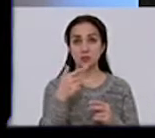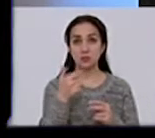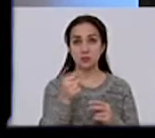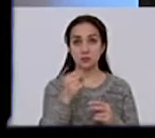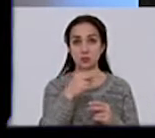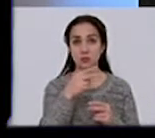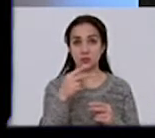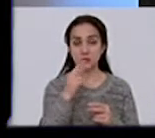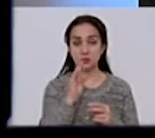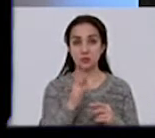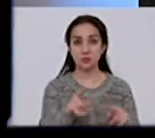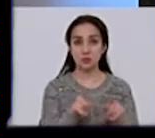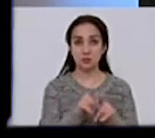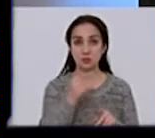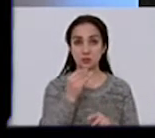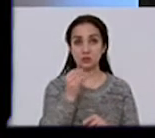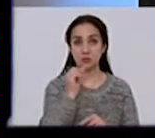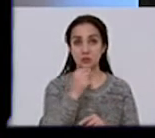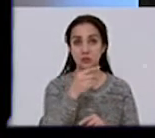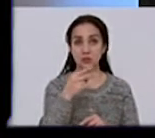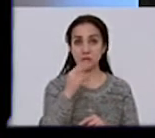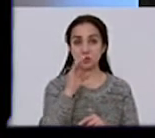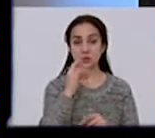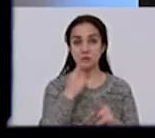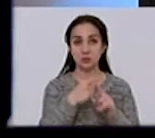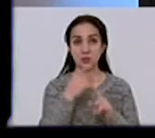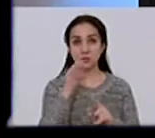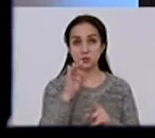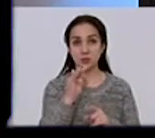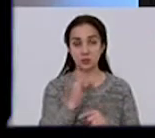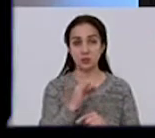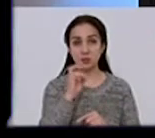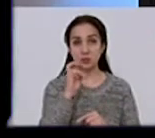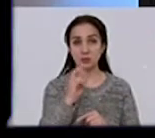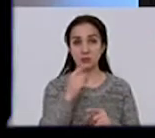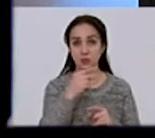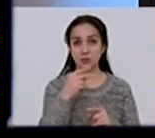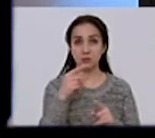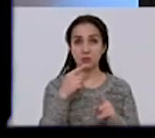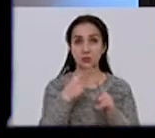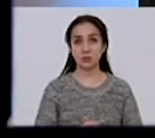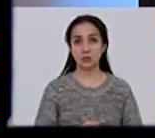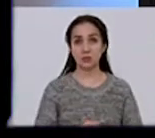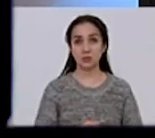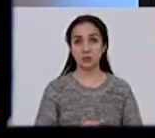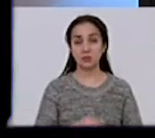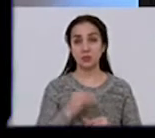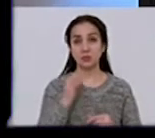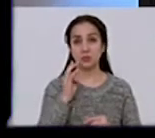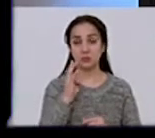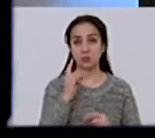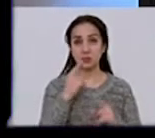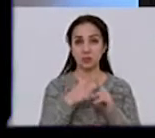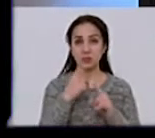E'tibor bering, bunda a teng bo'ladi x 0 ga, b teng bo'ladi xn